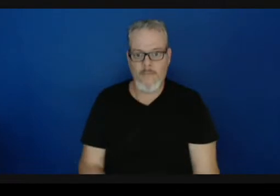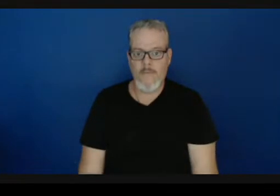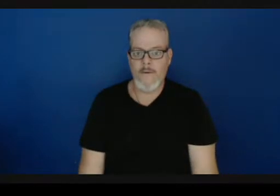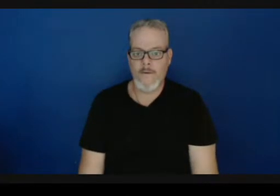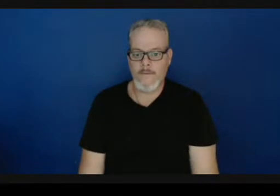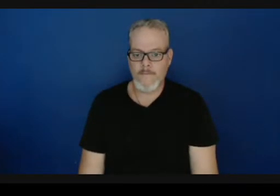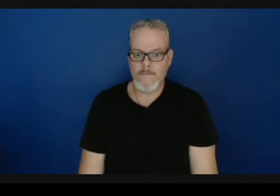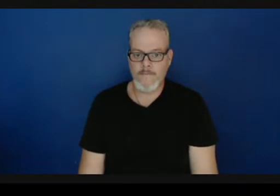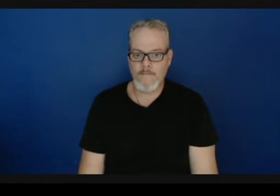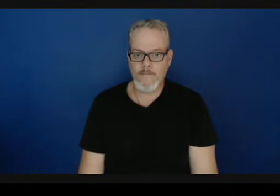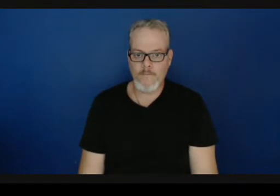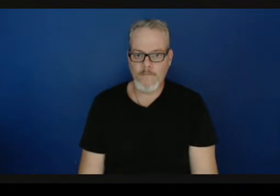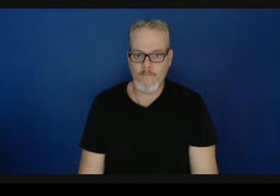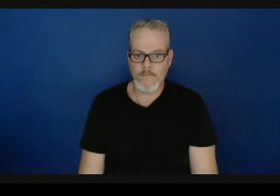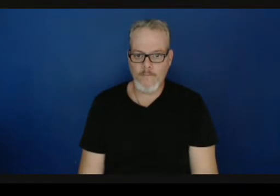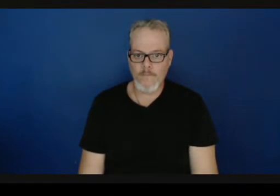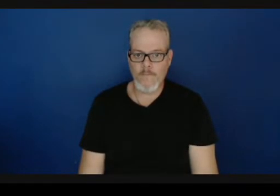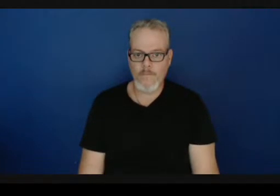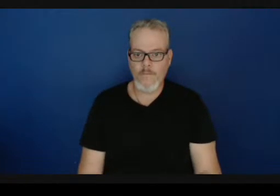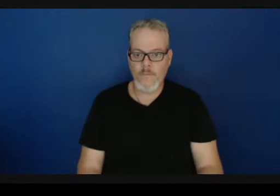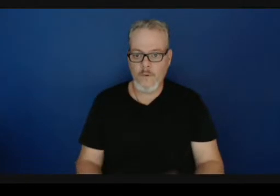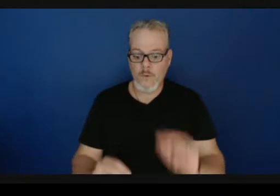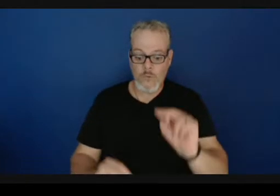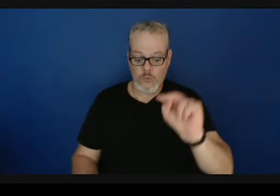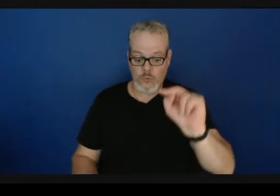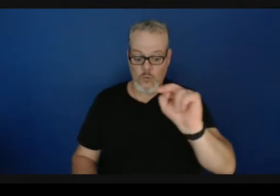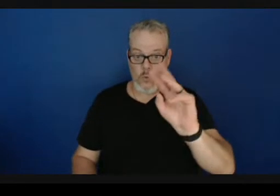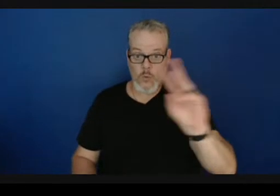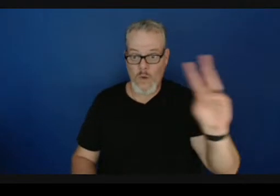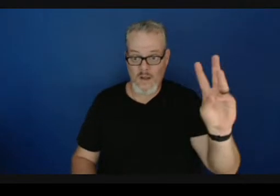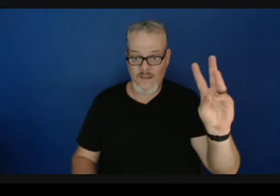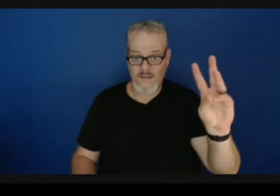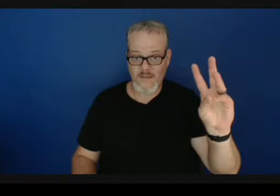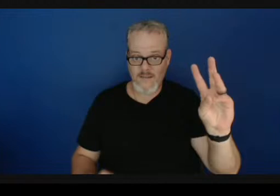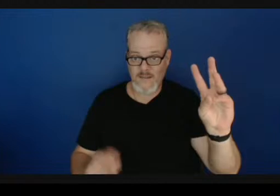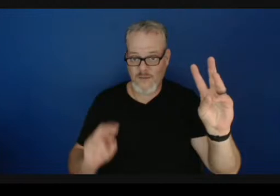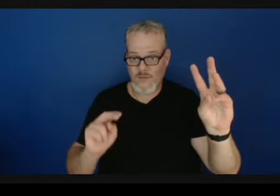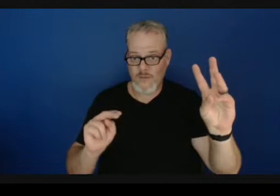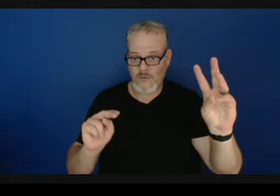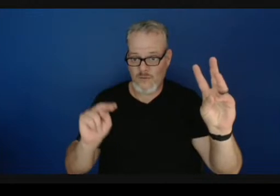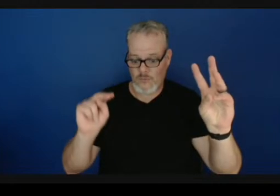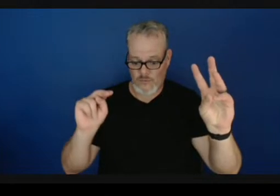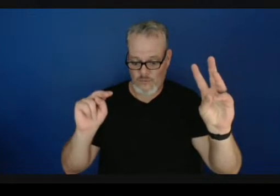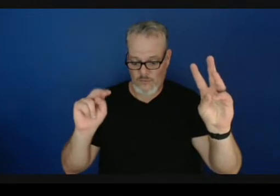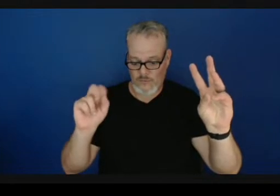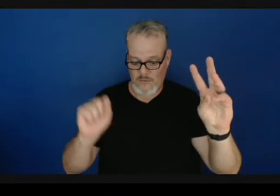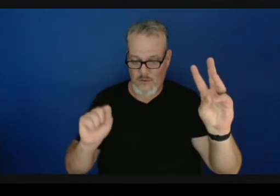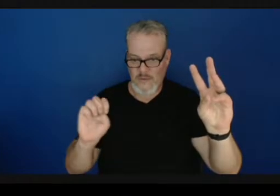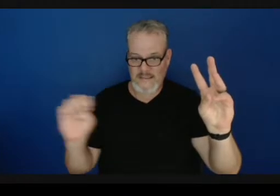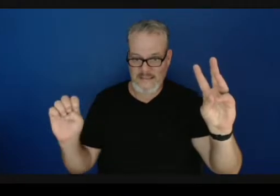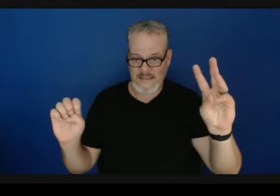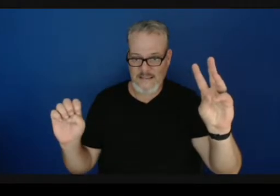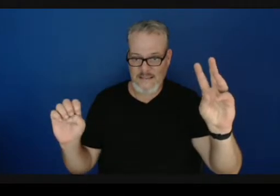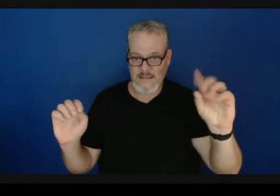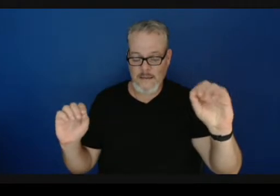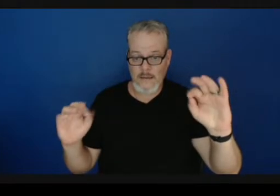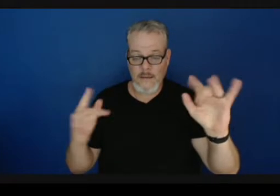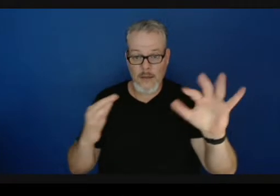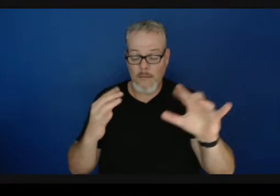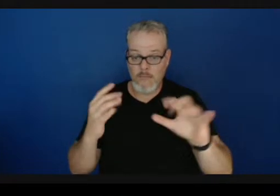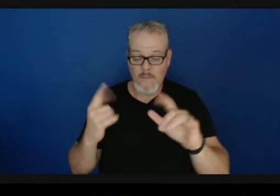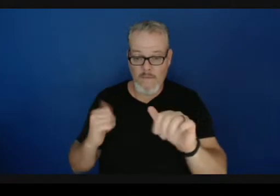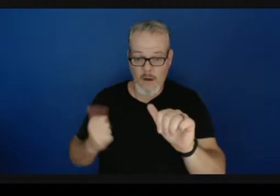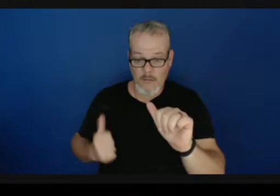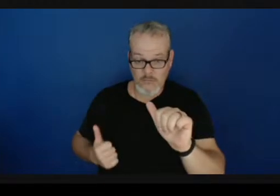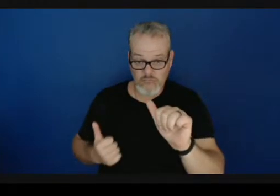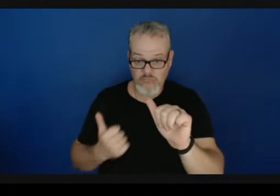You can see clusters in the northwest, clusters at the summit, clusters in the northwest. And though it's sped up here, it did seem like in its